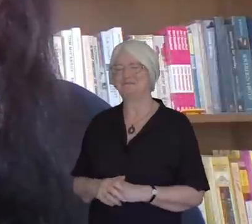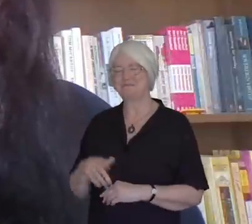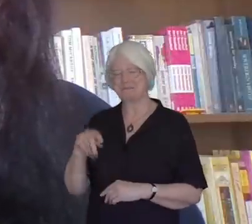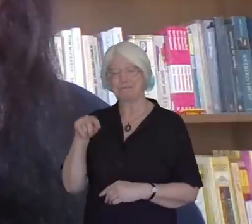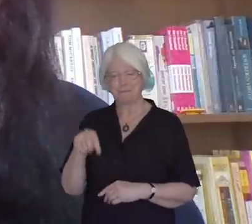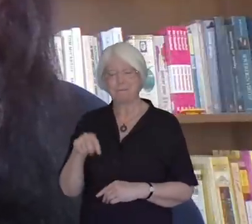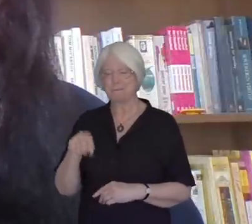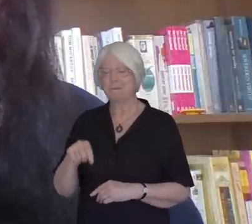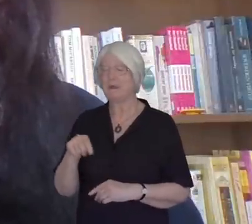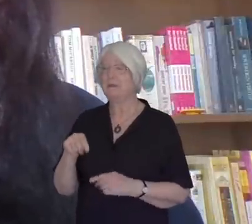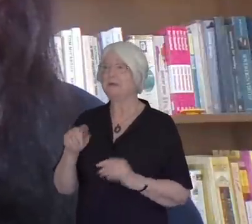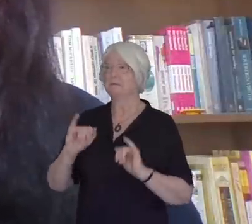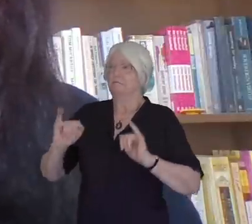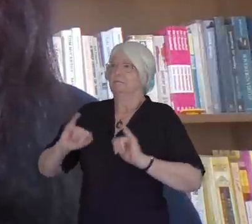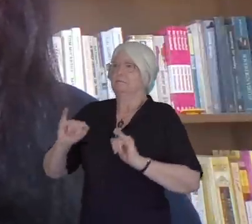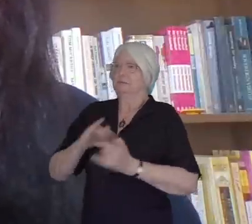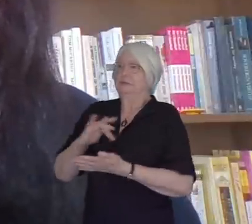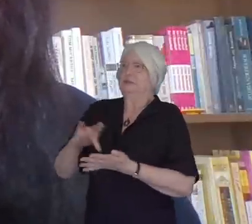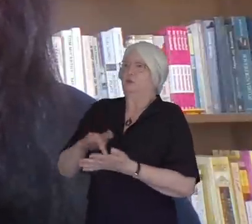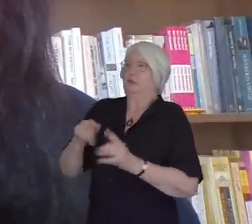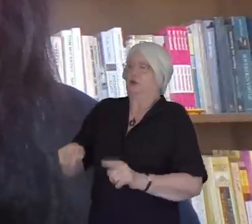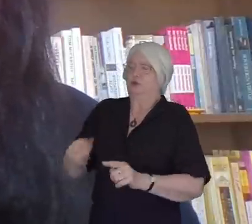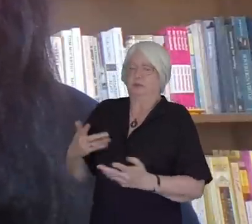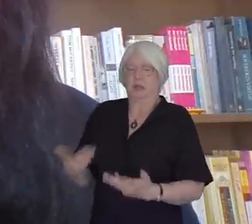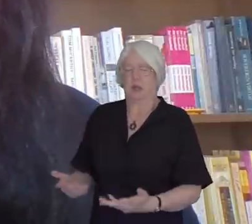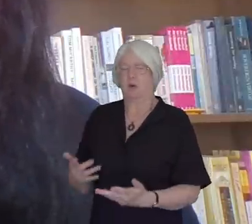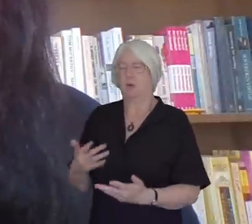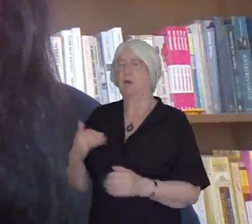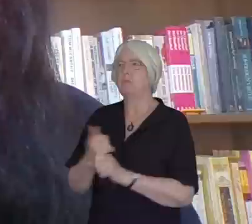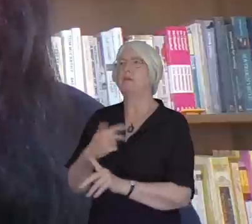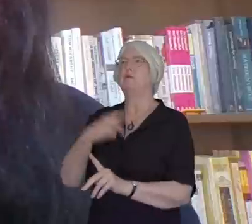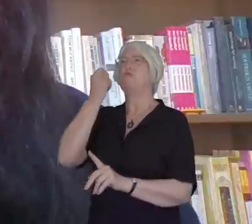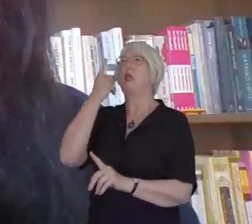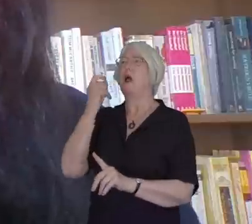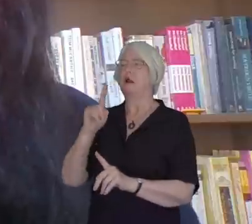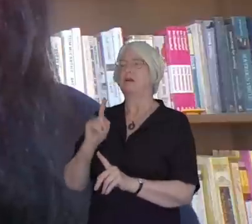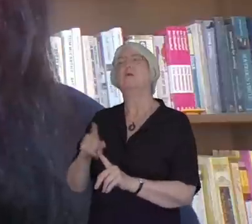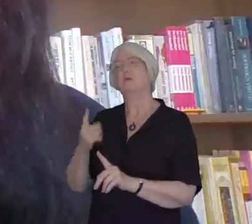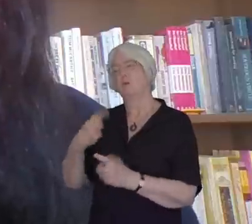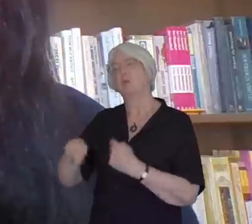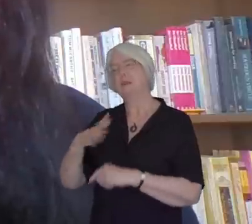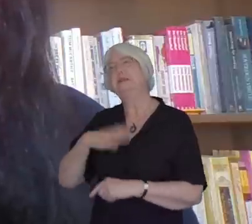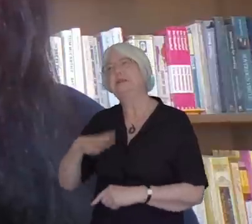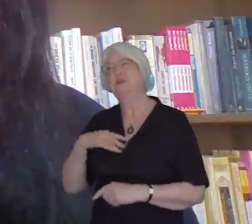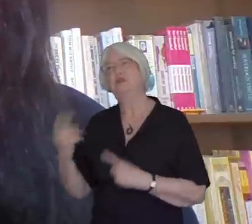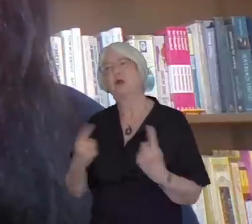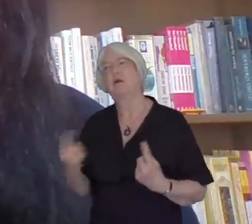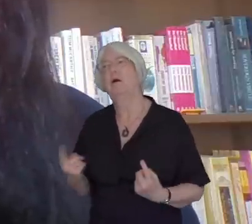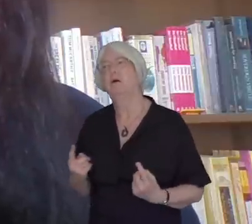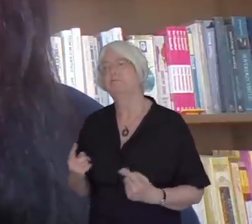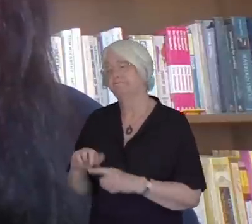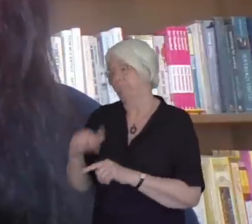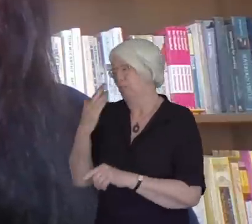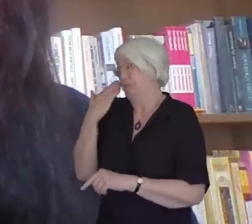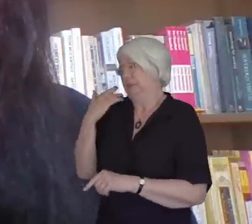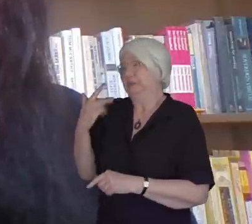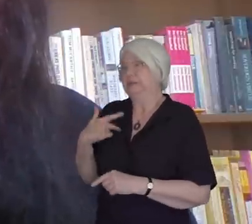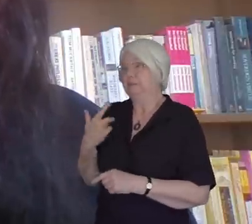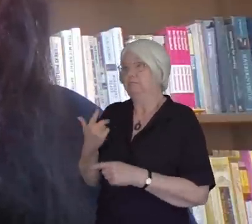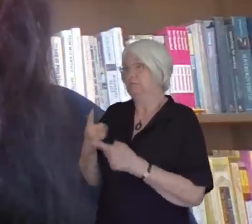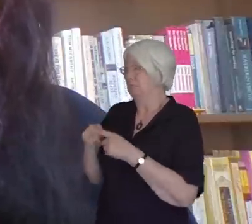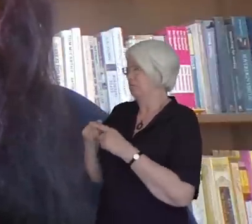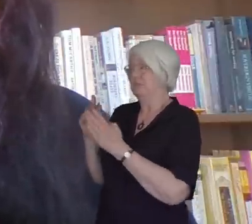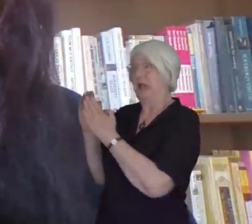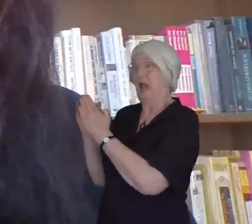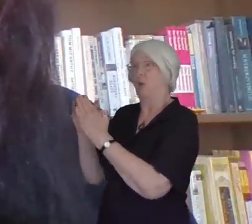the positives of the crisis in which we find ourselves is this recognition that we need each other. Some weeks ago, I